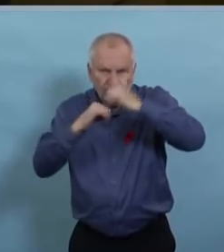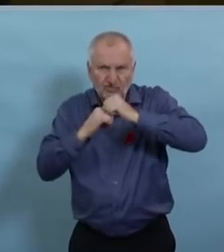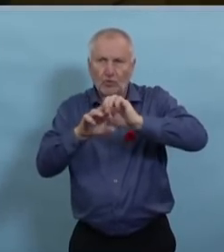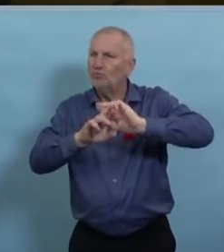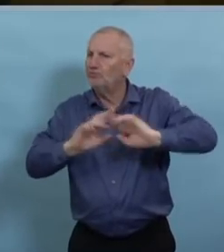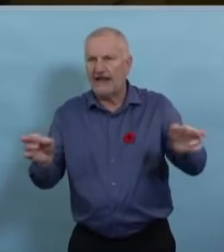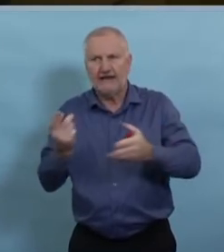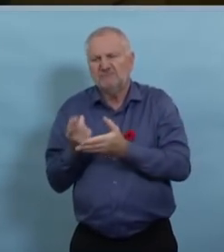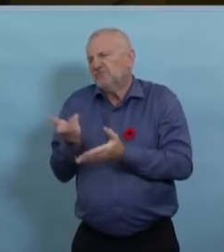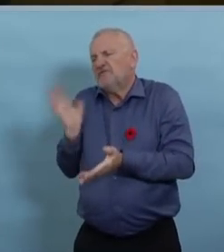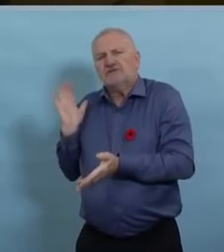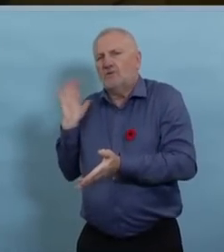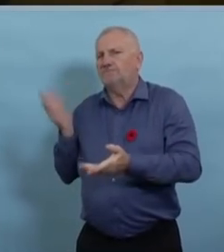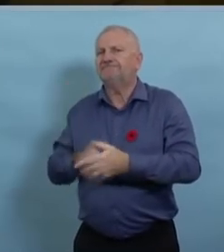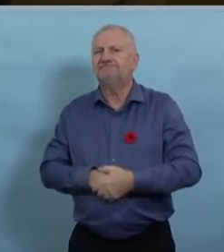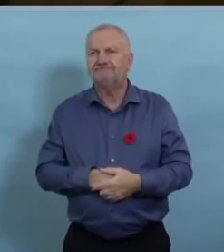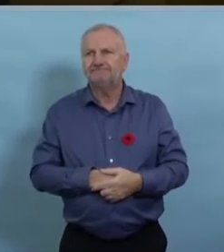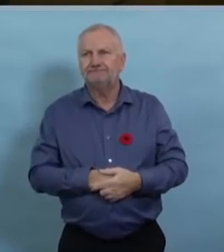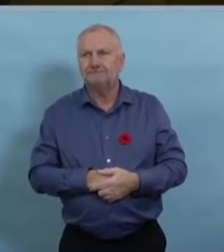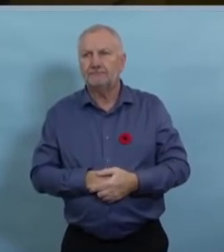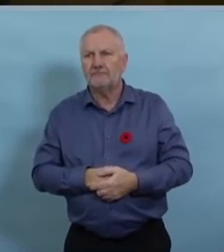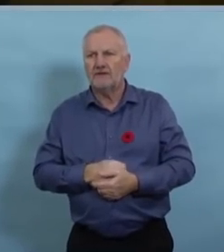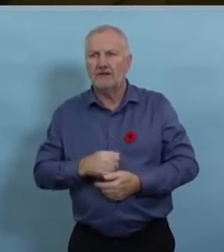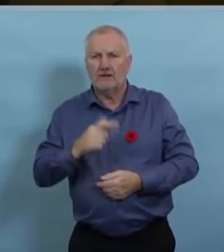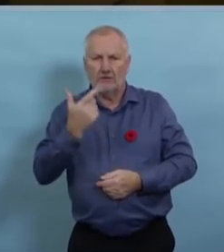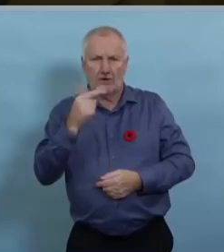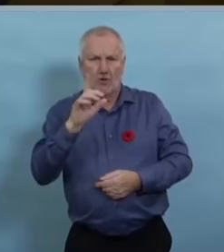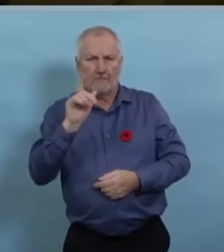From Global, Malika.